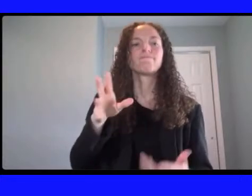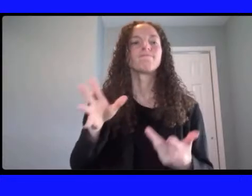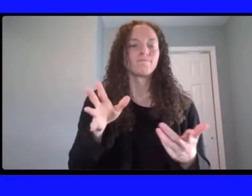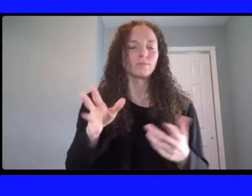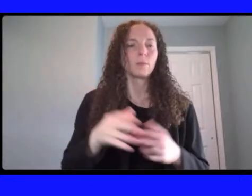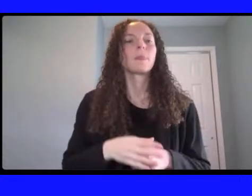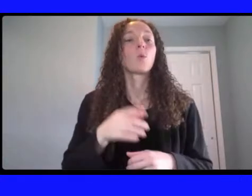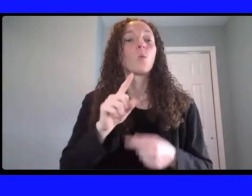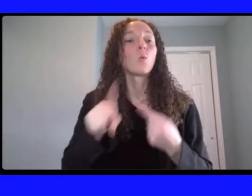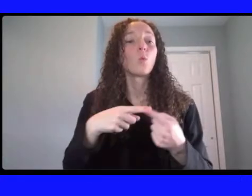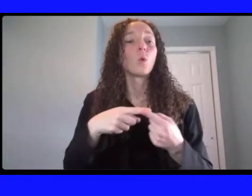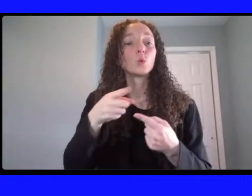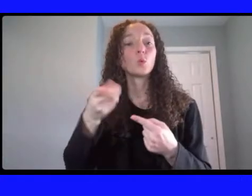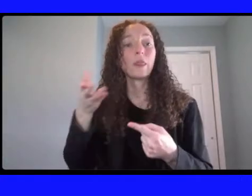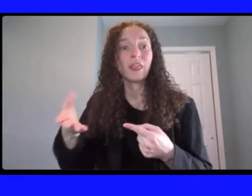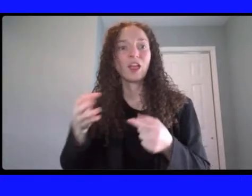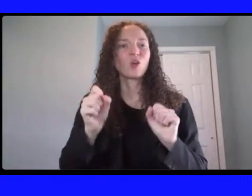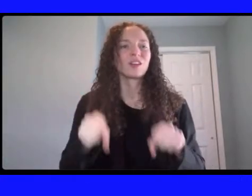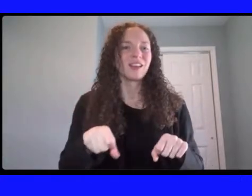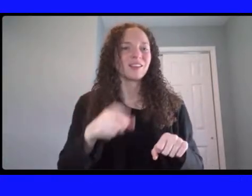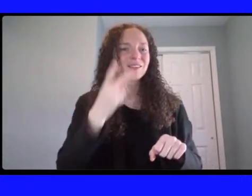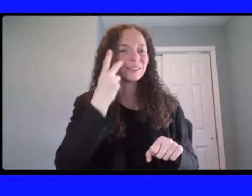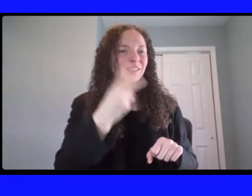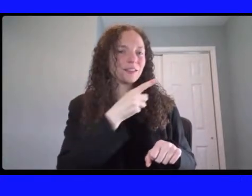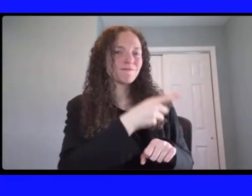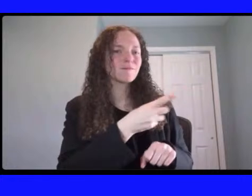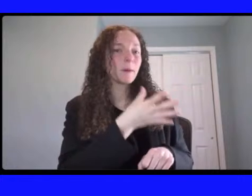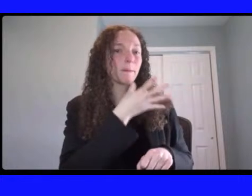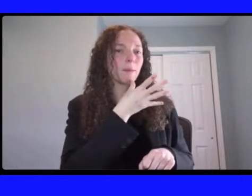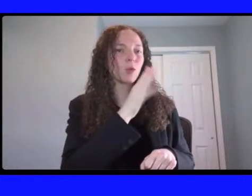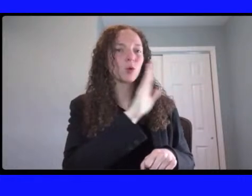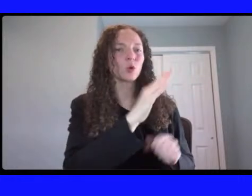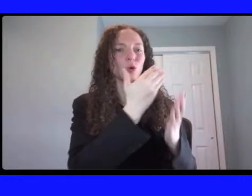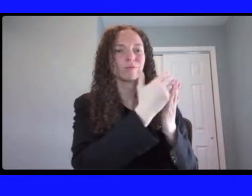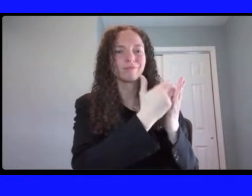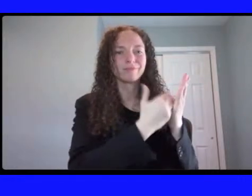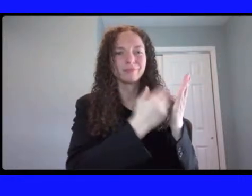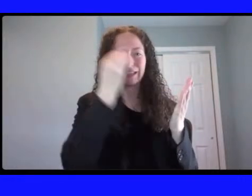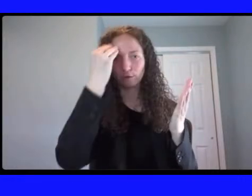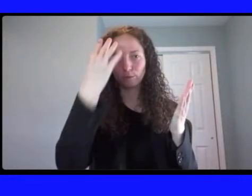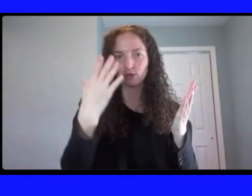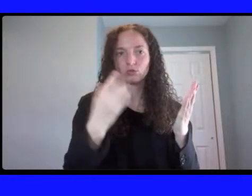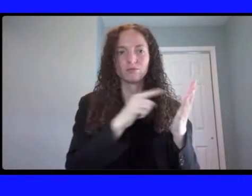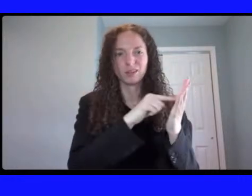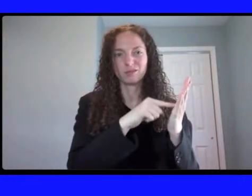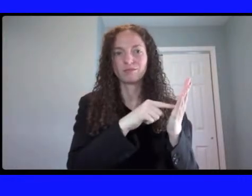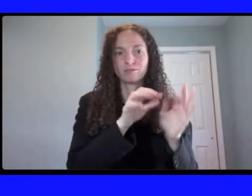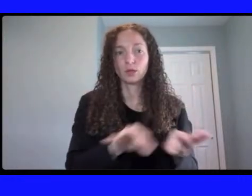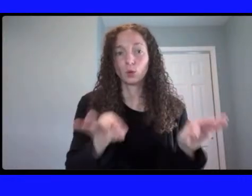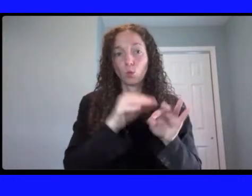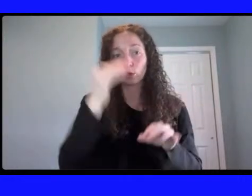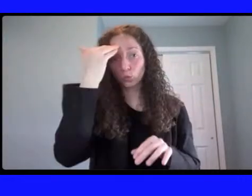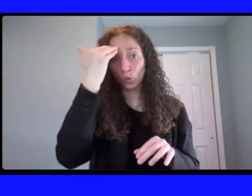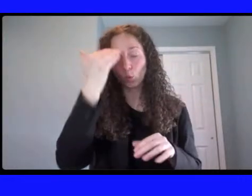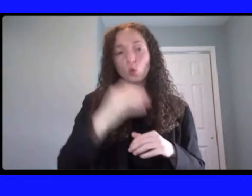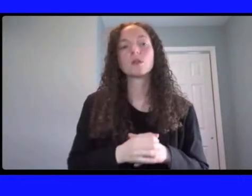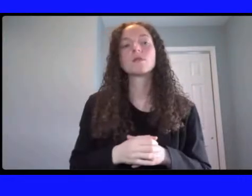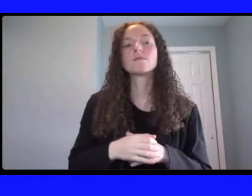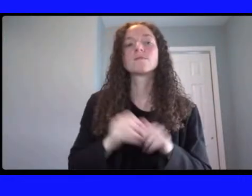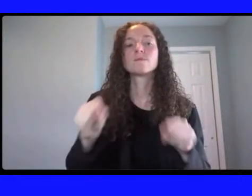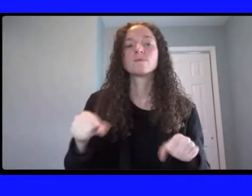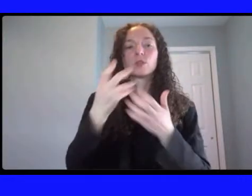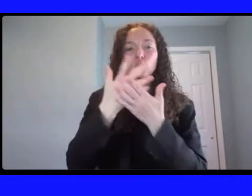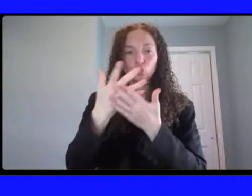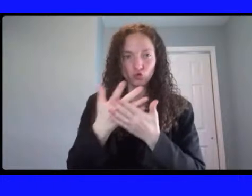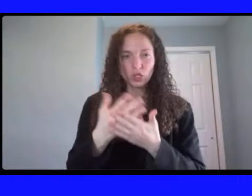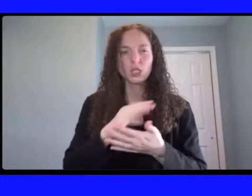is numerator data, essentially number of touches that we've had with patients in the first 6 months. We've now gotten to the point where we